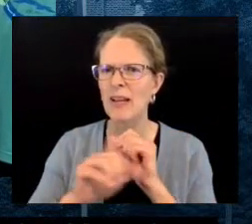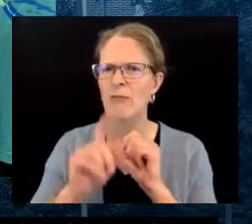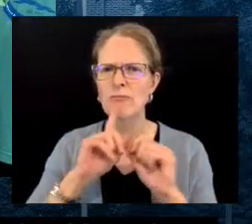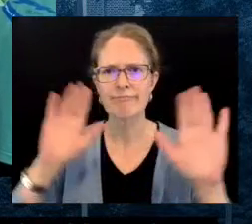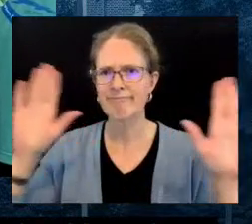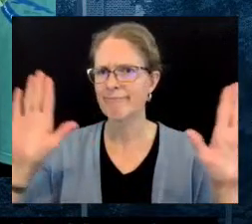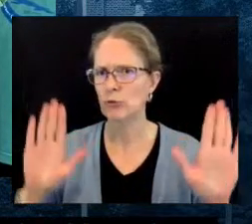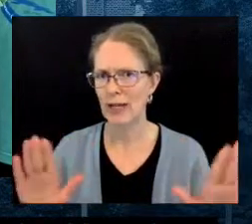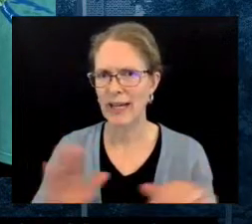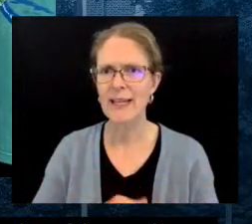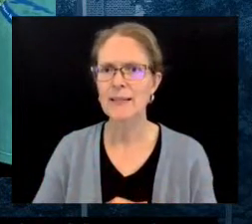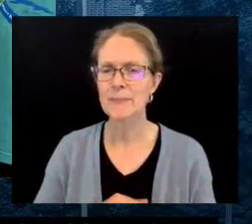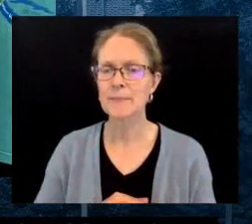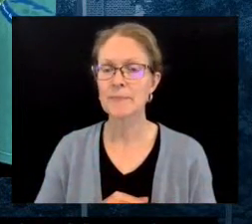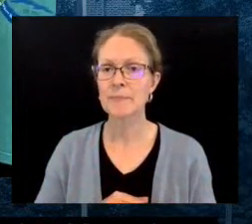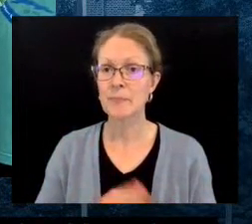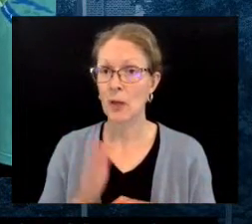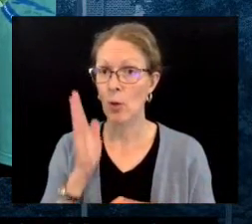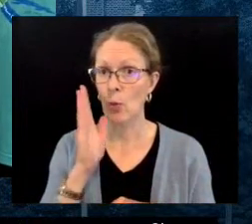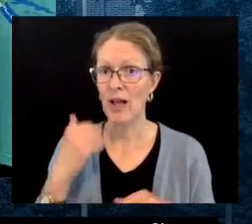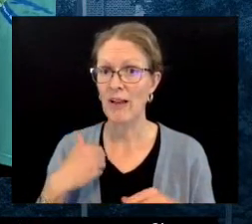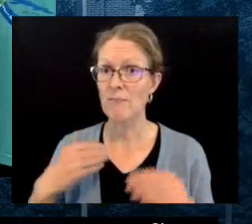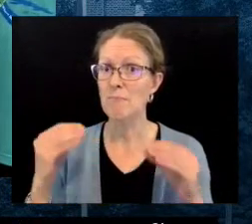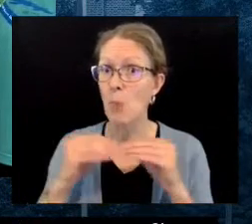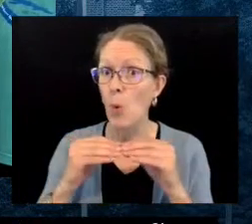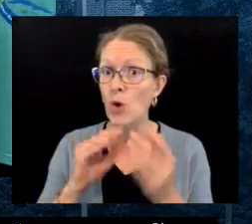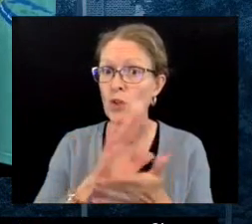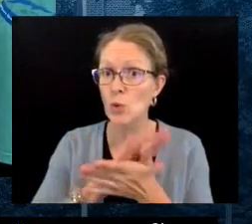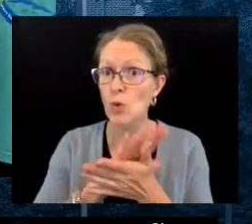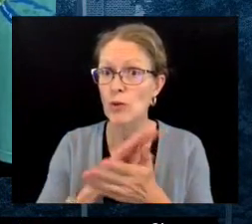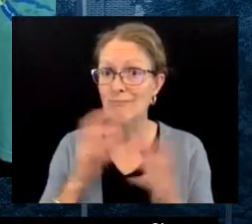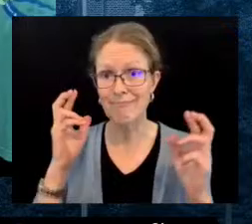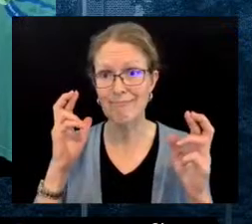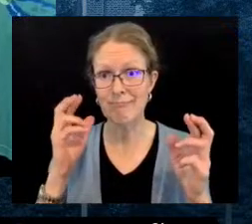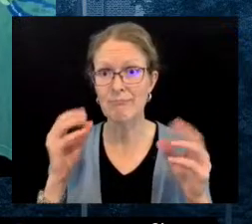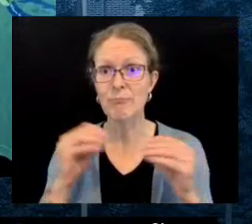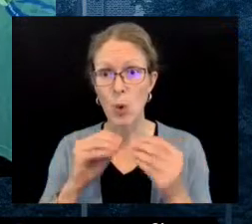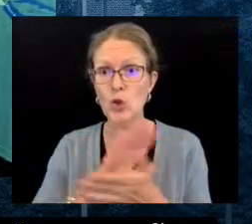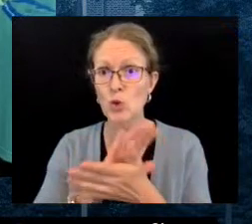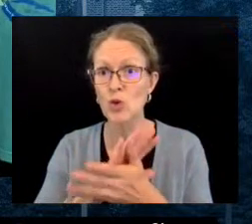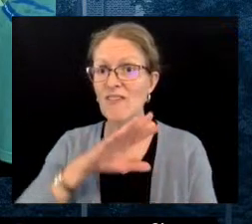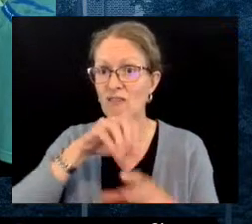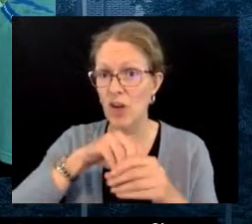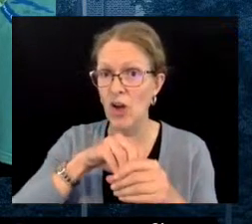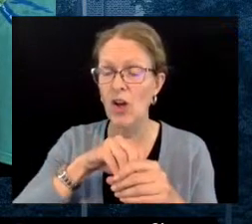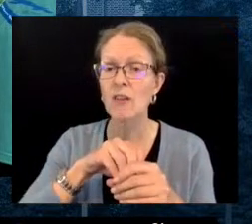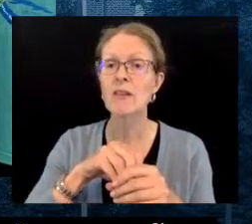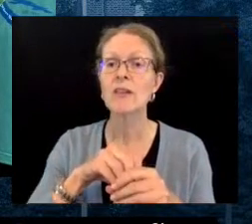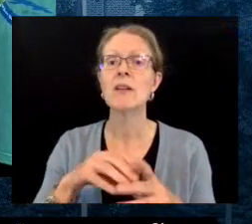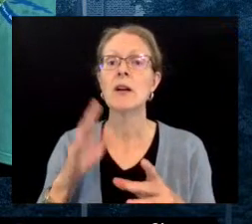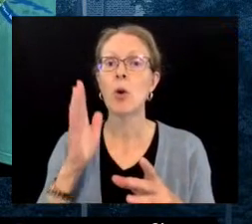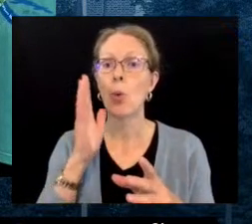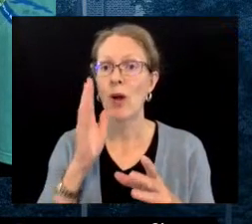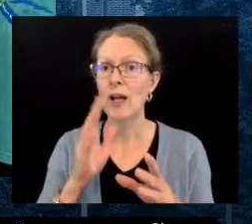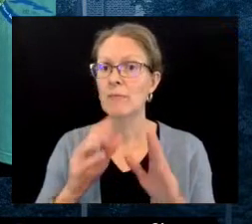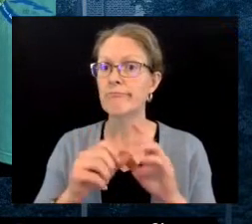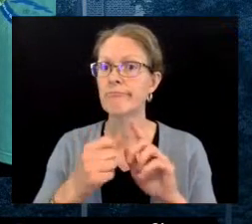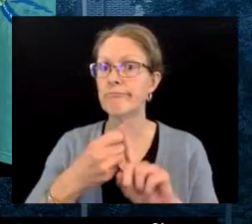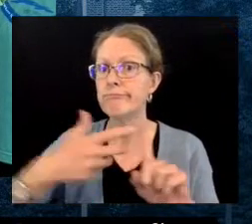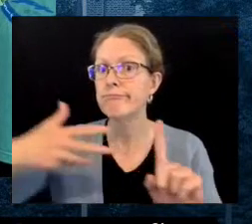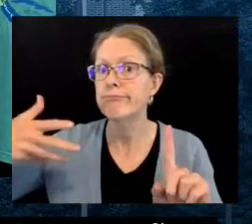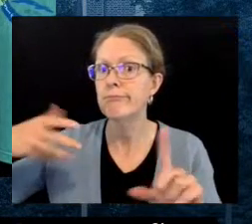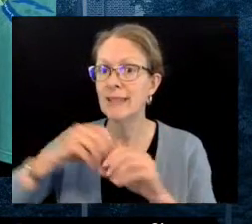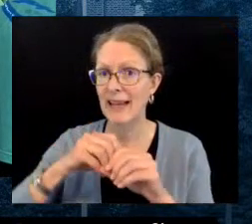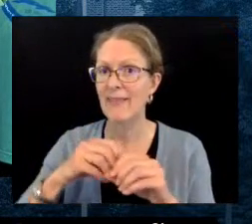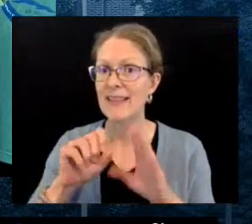having more schools hopefully get involved in this, and the efforts to extend our outreach throughout the state. The partnerships that we